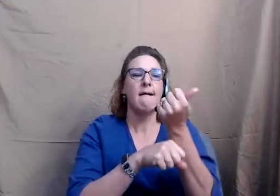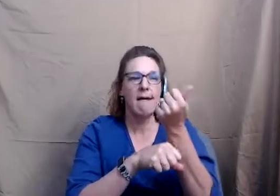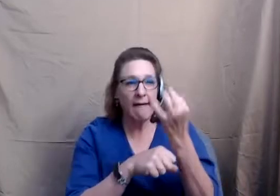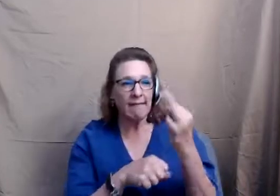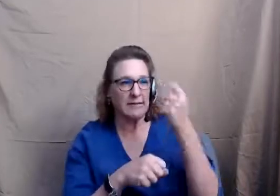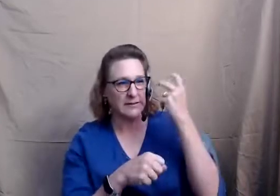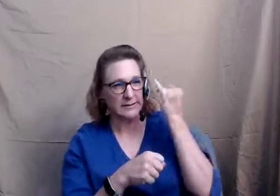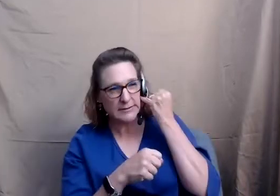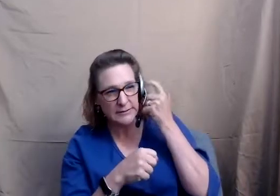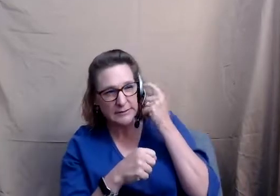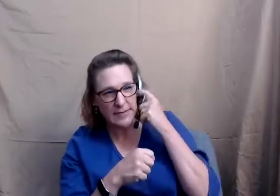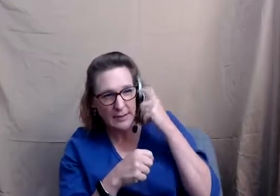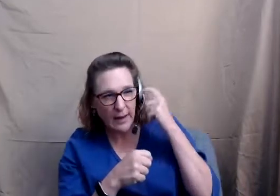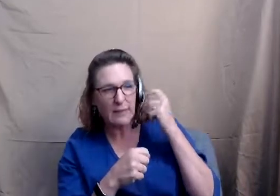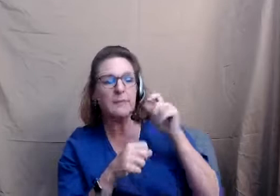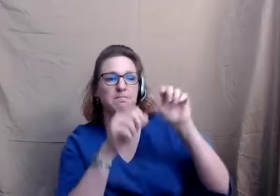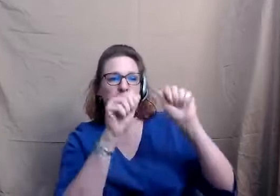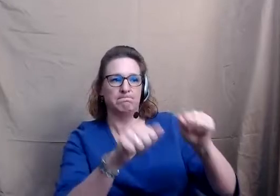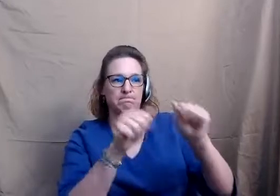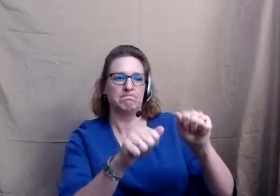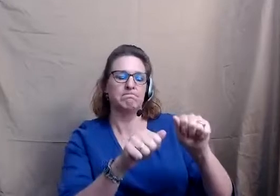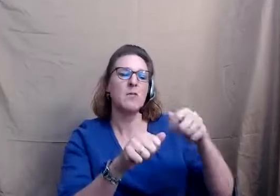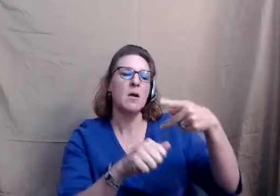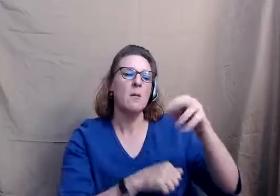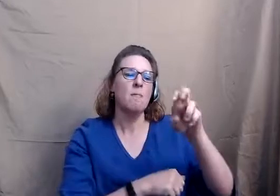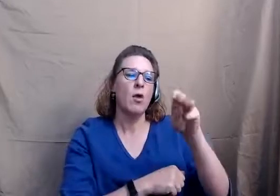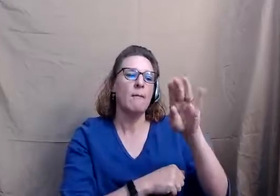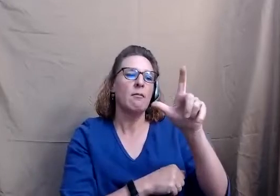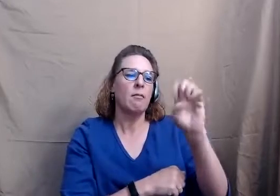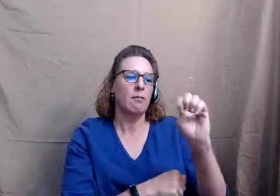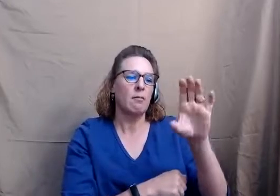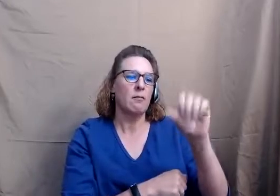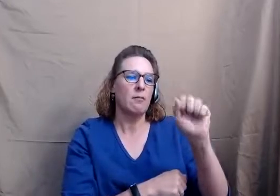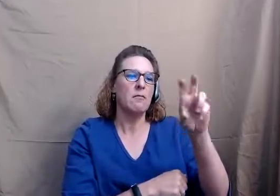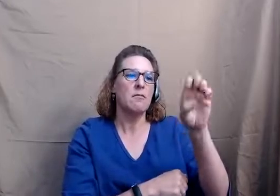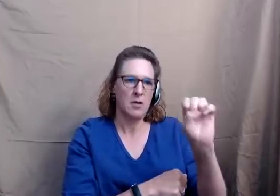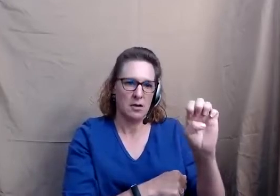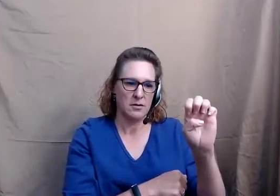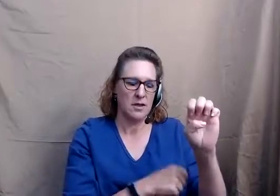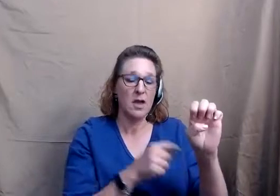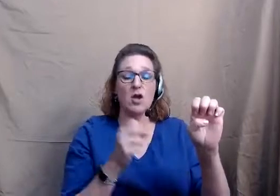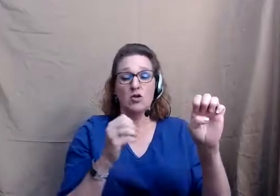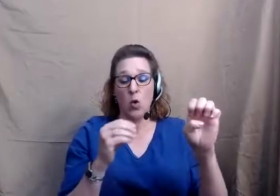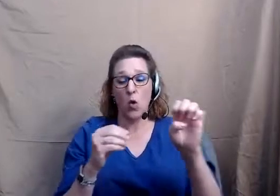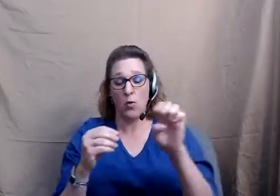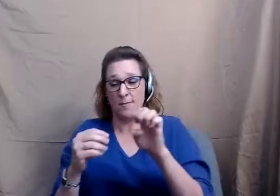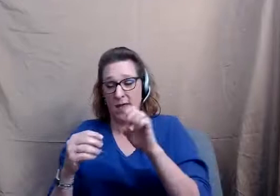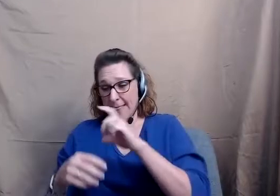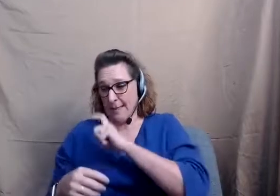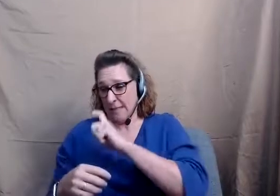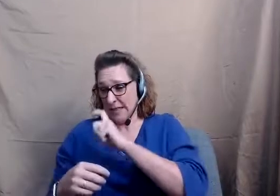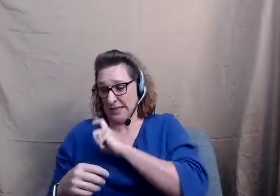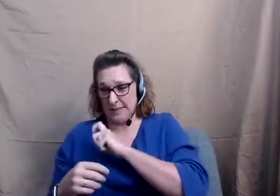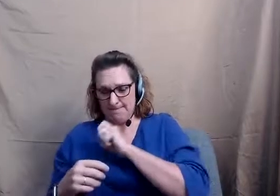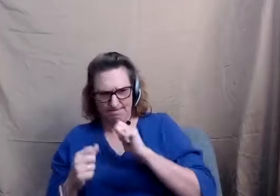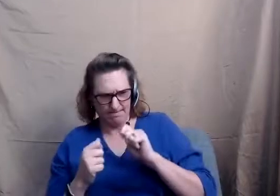probable cause to do so. Mandatory arrest took the discretion away from police officers to decide whether